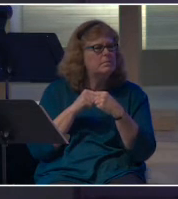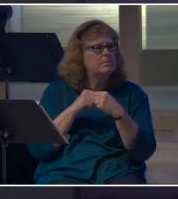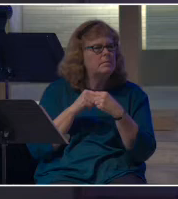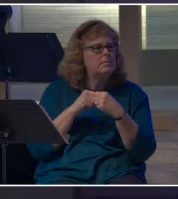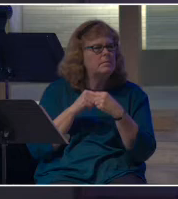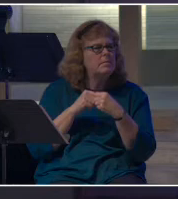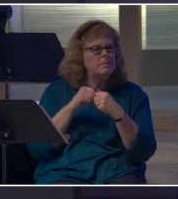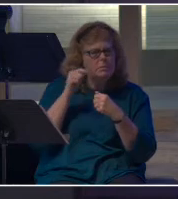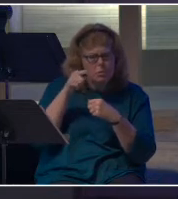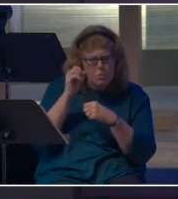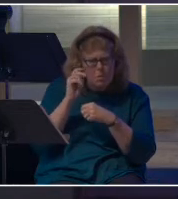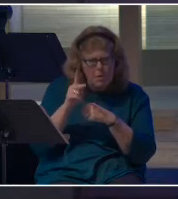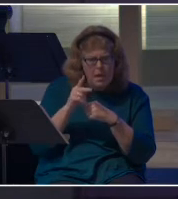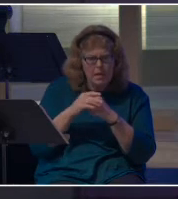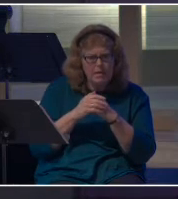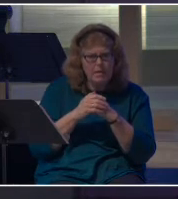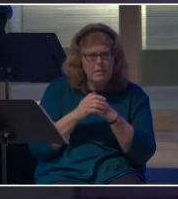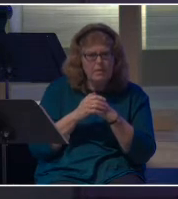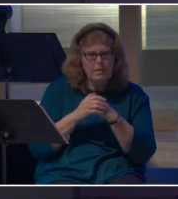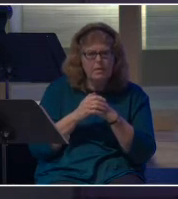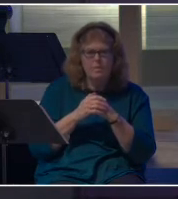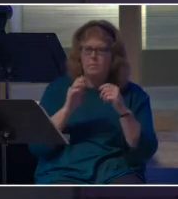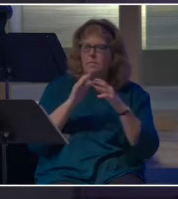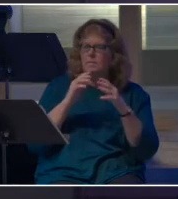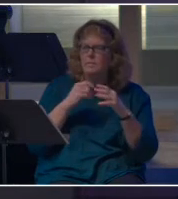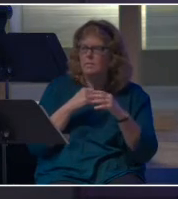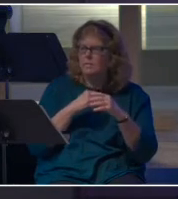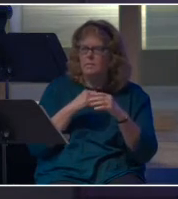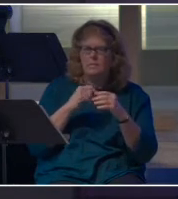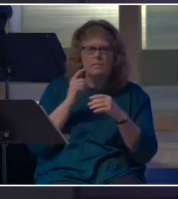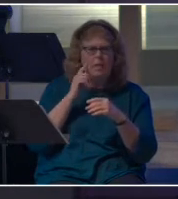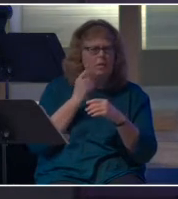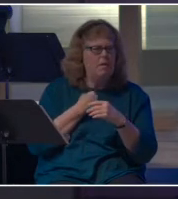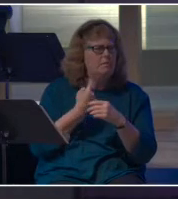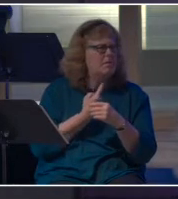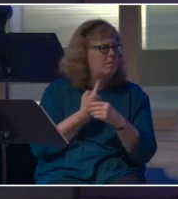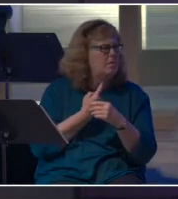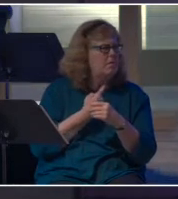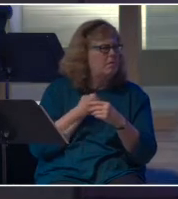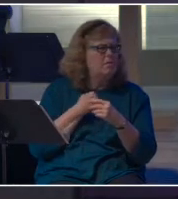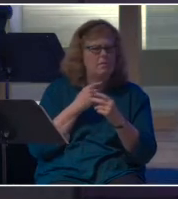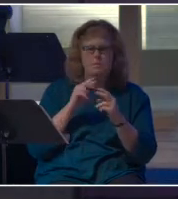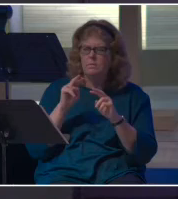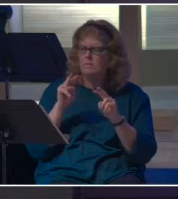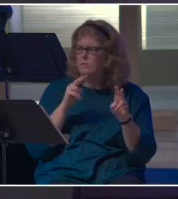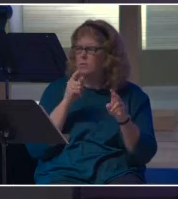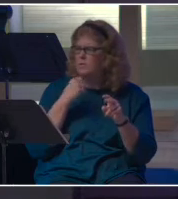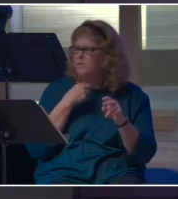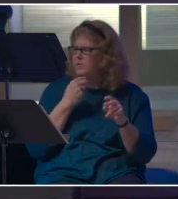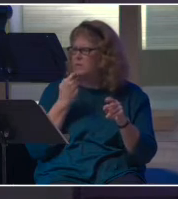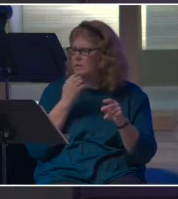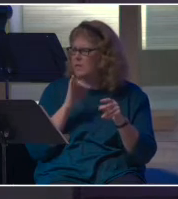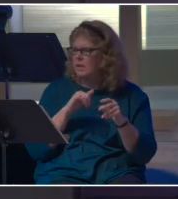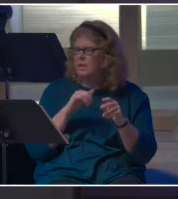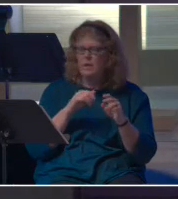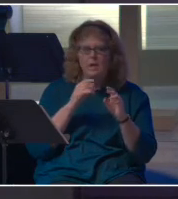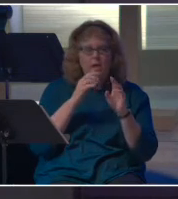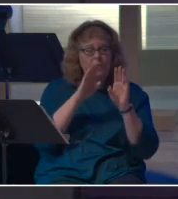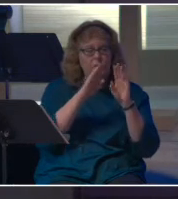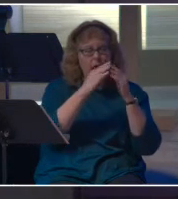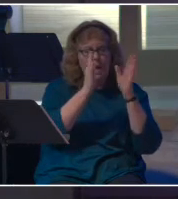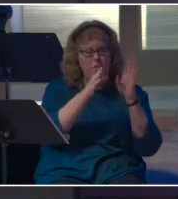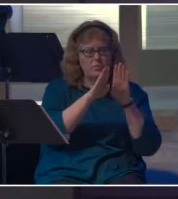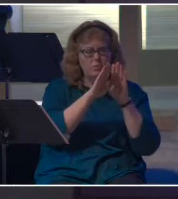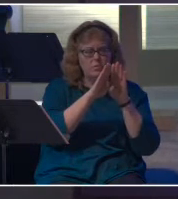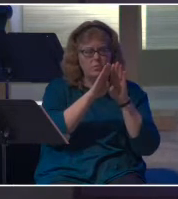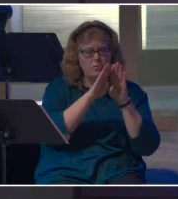"You okay?" Which was very startling because I thought I was all alone. And I looked, and the door had just ever so cracked to